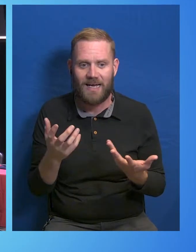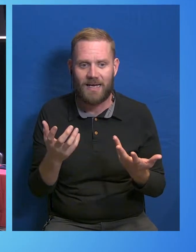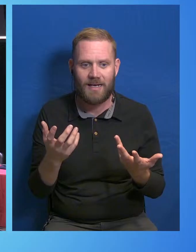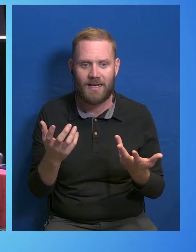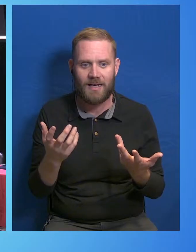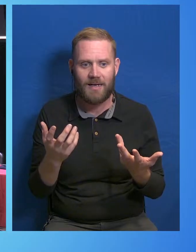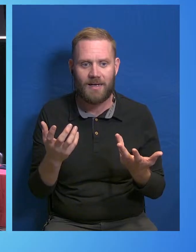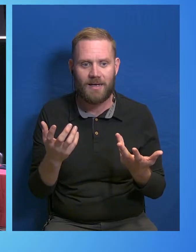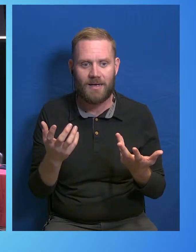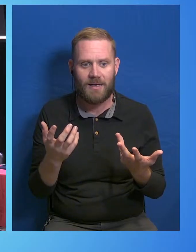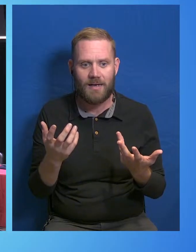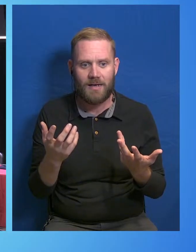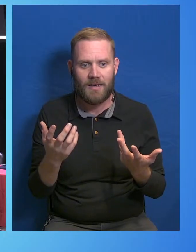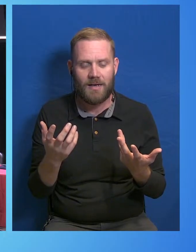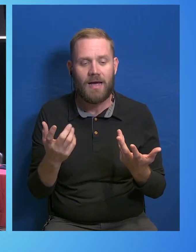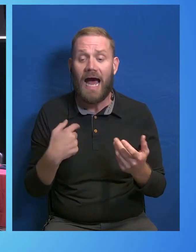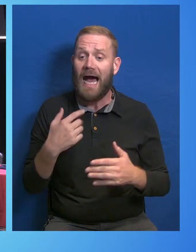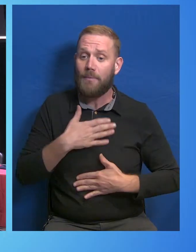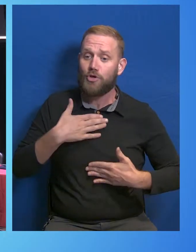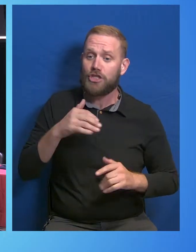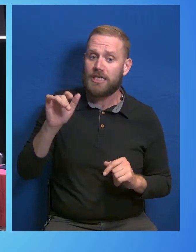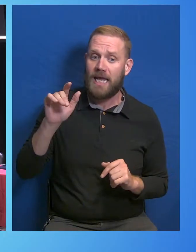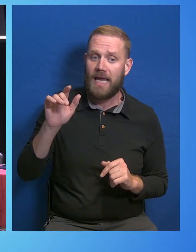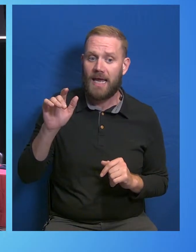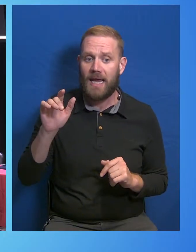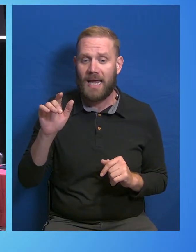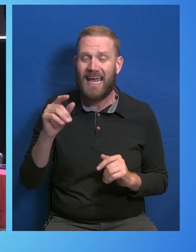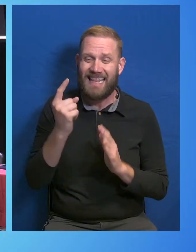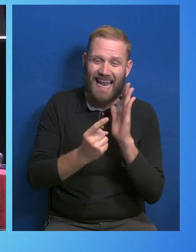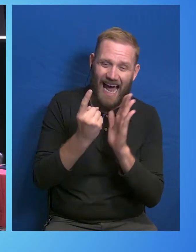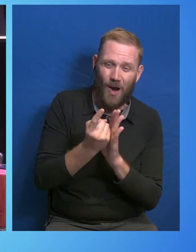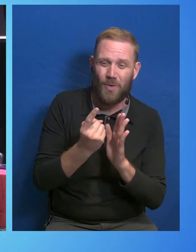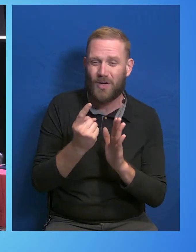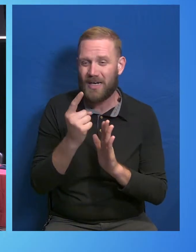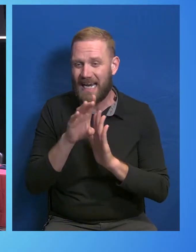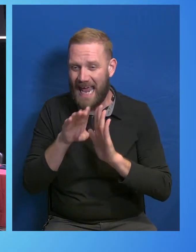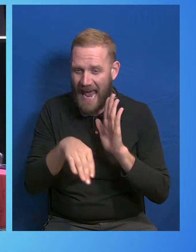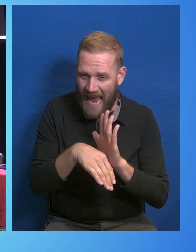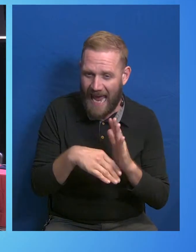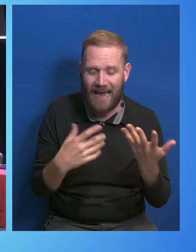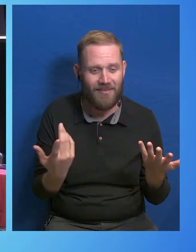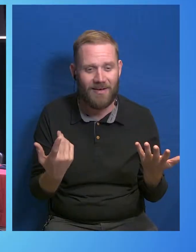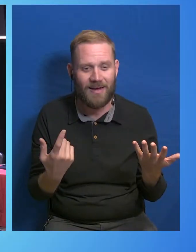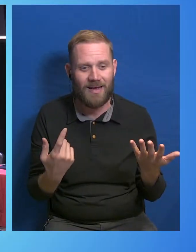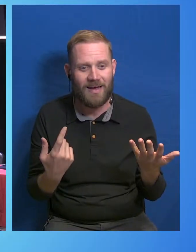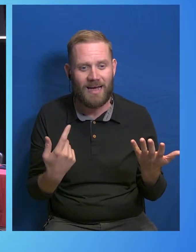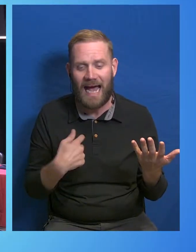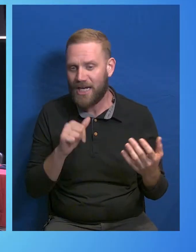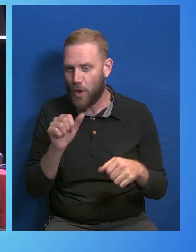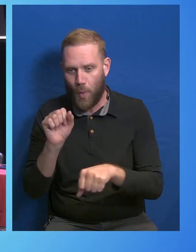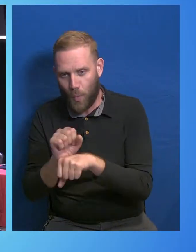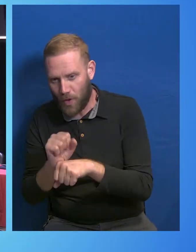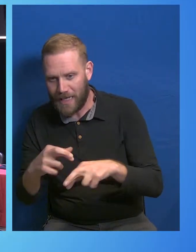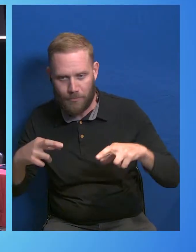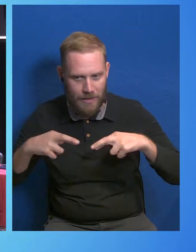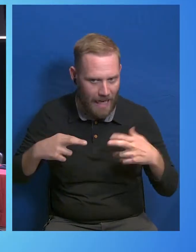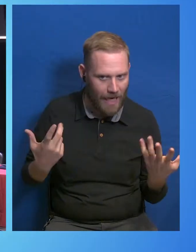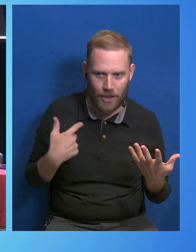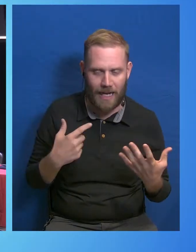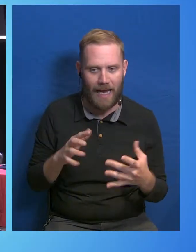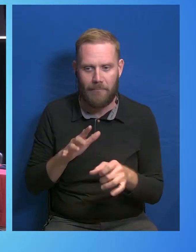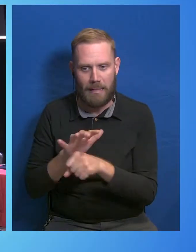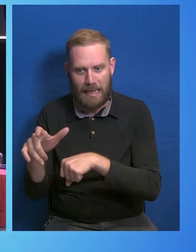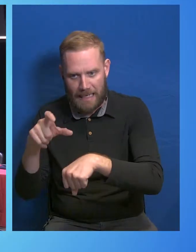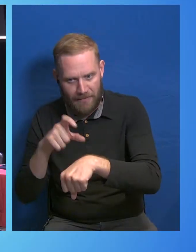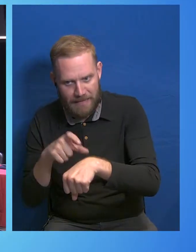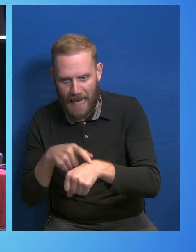on an agenda? And I appreciate the hour to an hour and a half, and I don't work, so I'm retired. I got all the time in the world